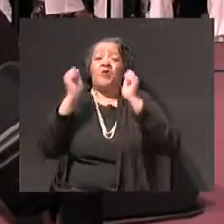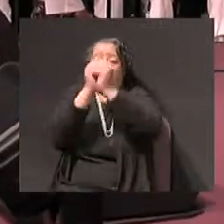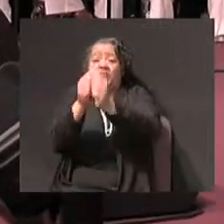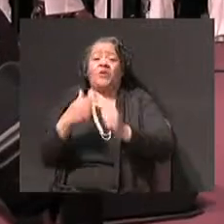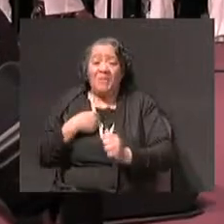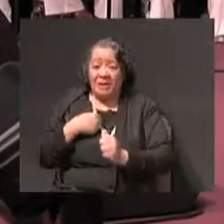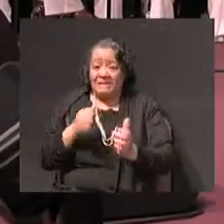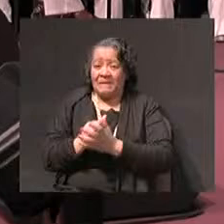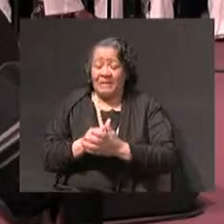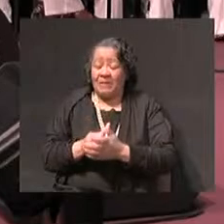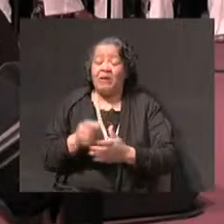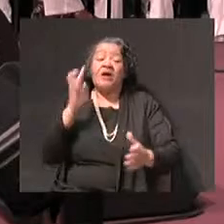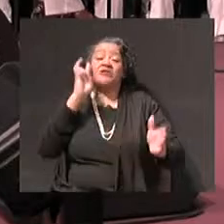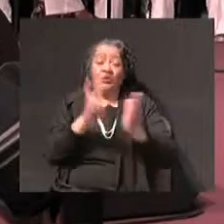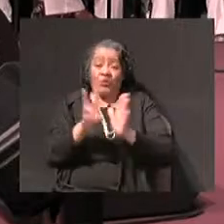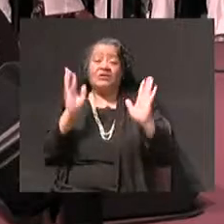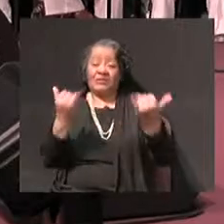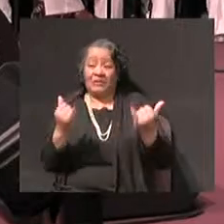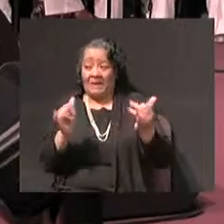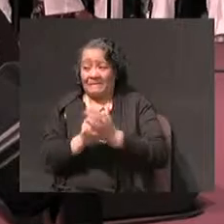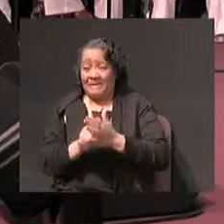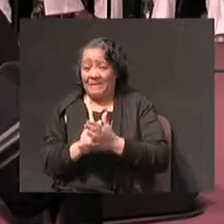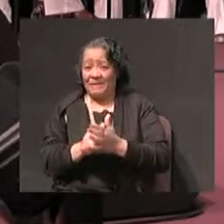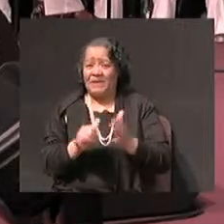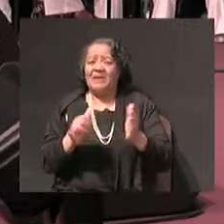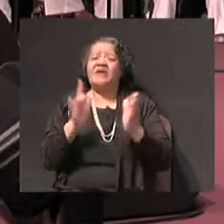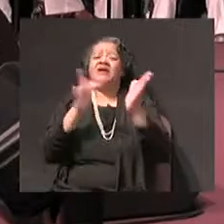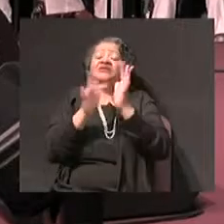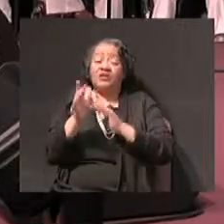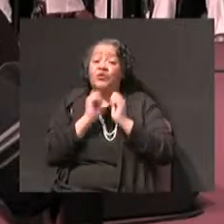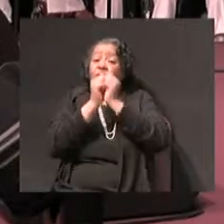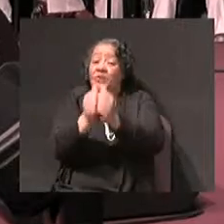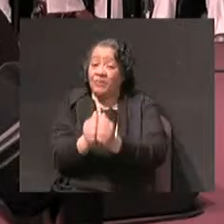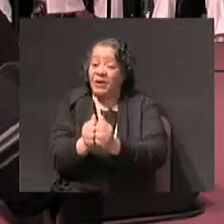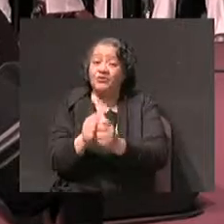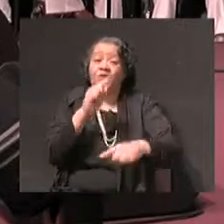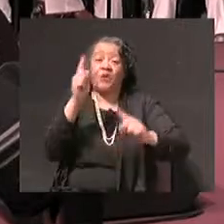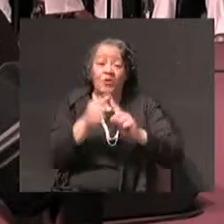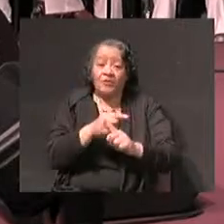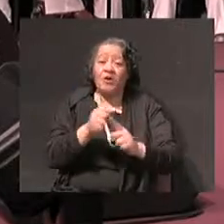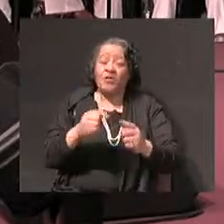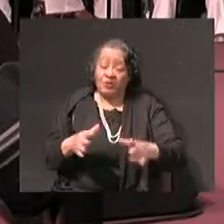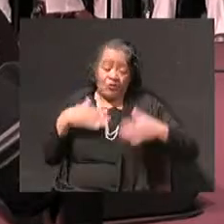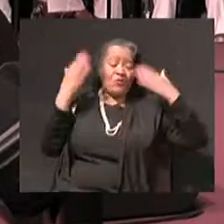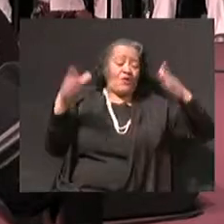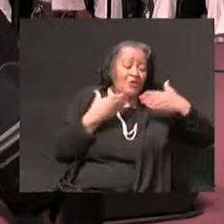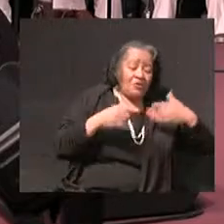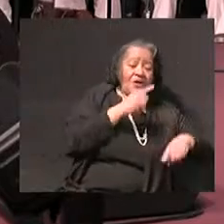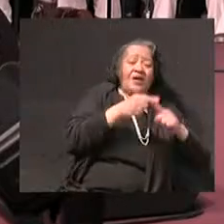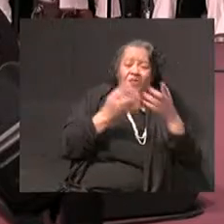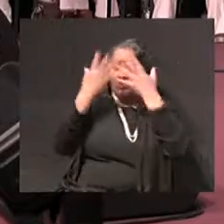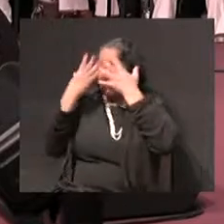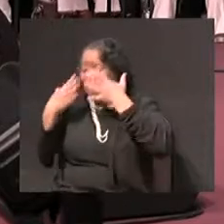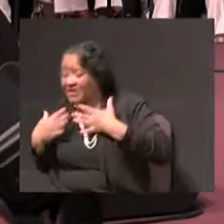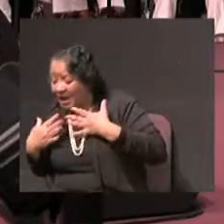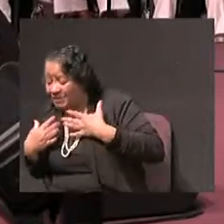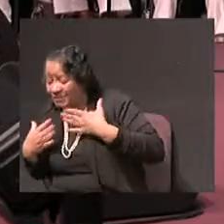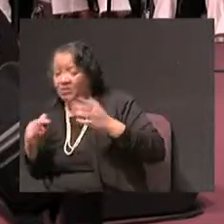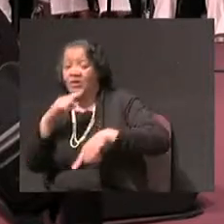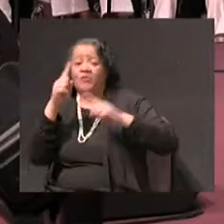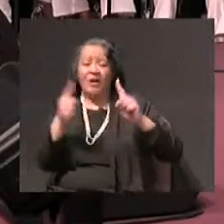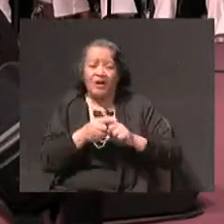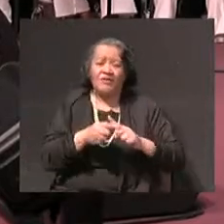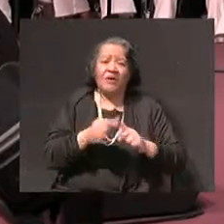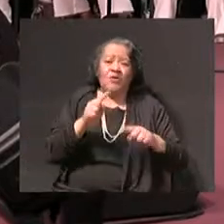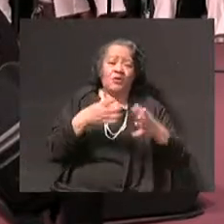me. Do I have a witness in here? He's with you when you're up, when you're down, when